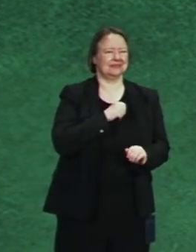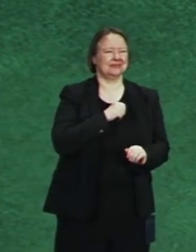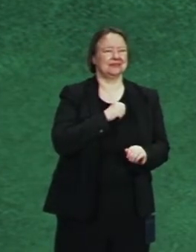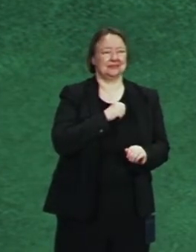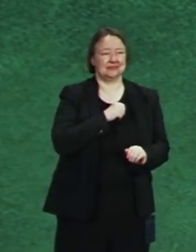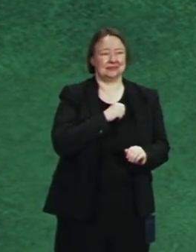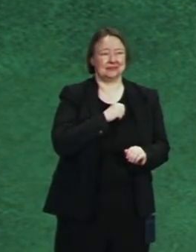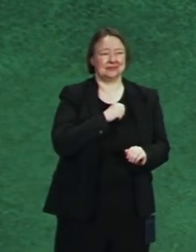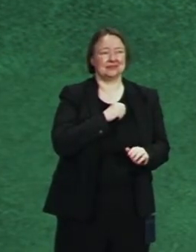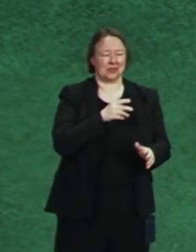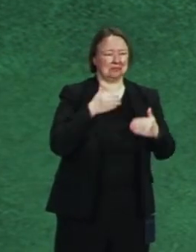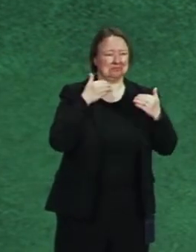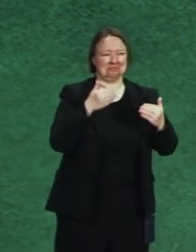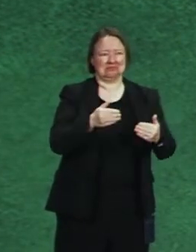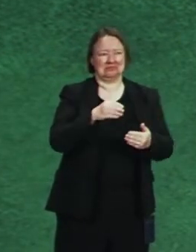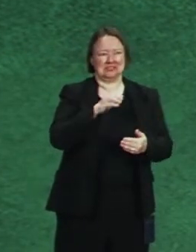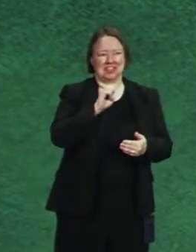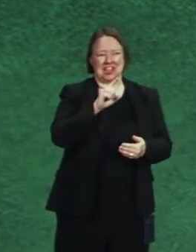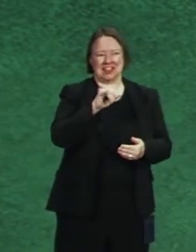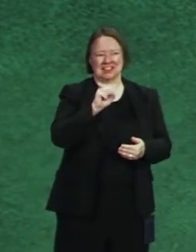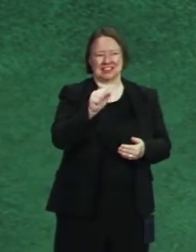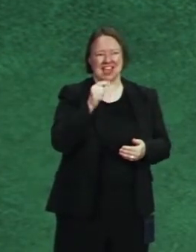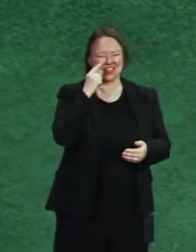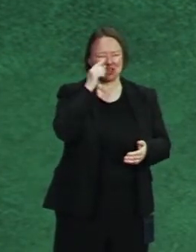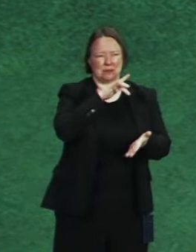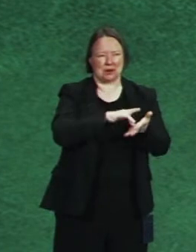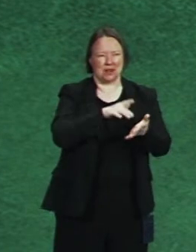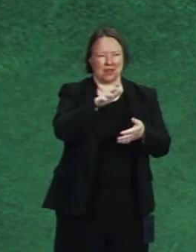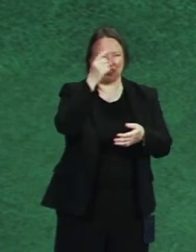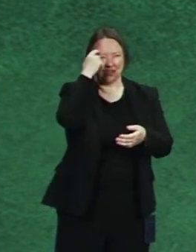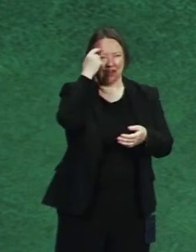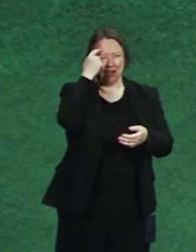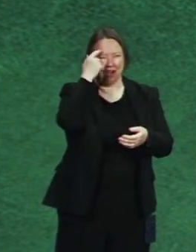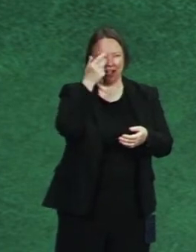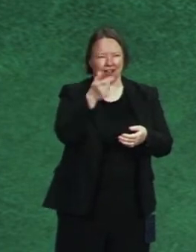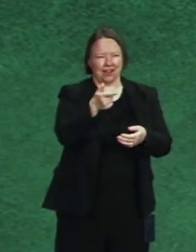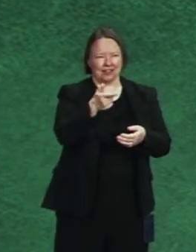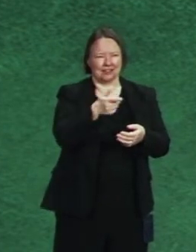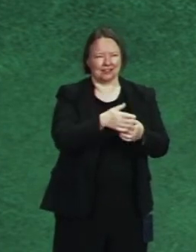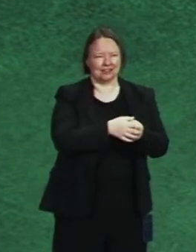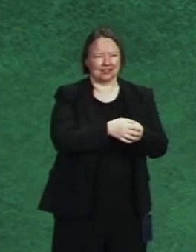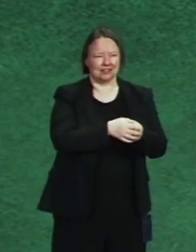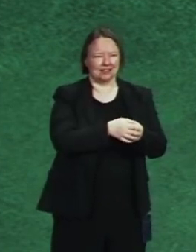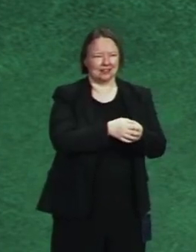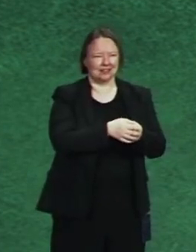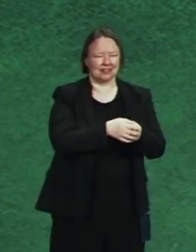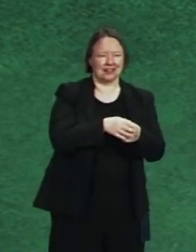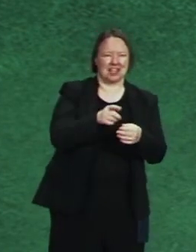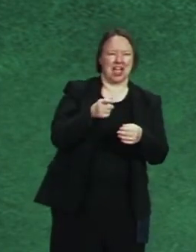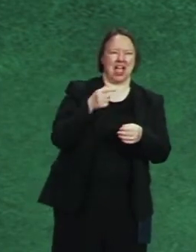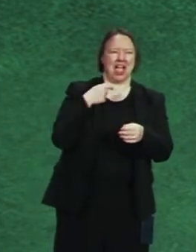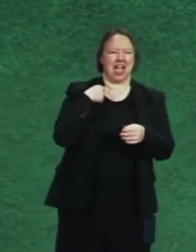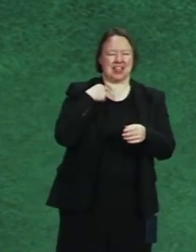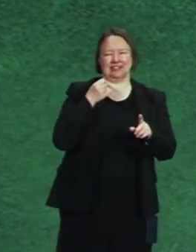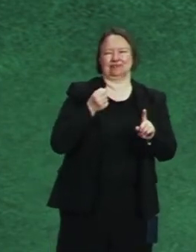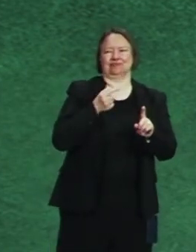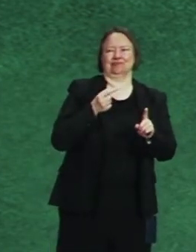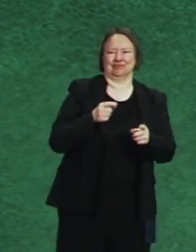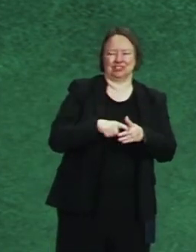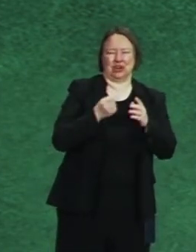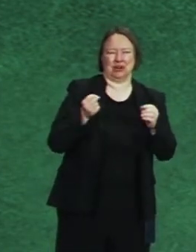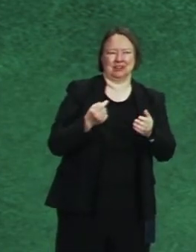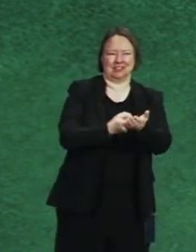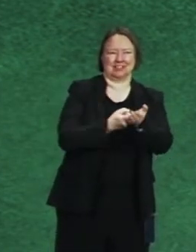Well, take it away, Alyssa. I think you were in the middle of a thought when you got on here. You certainly stimulated a discussion